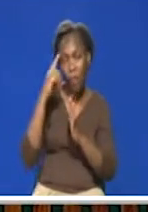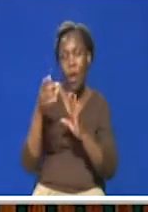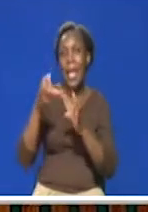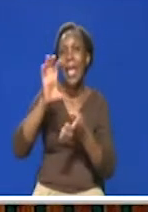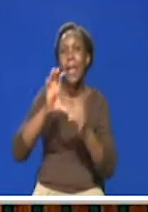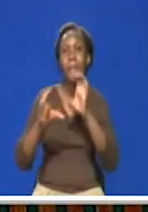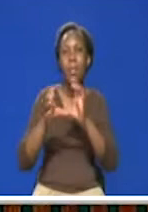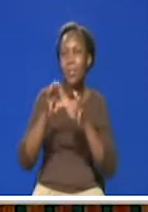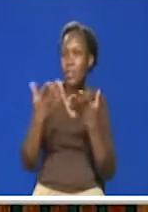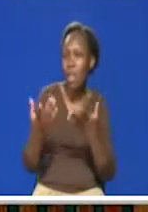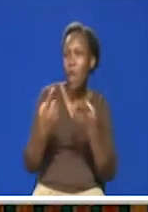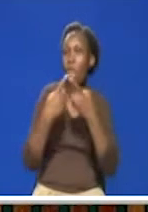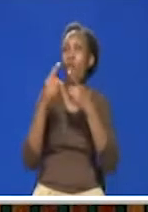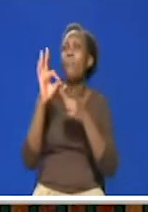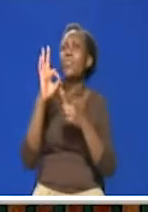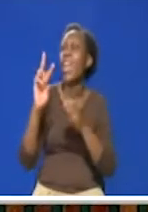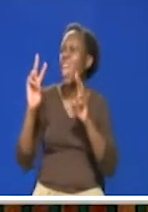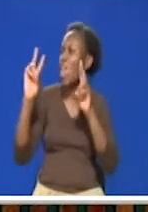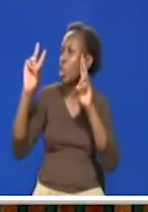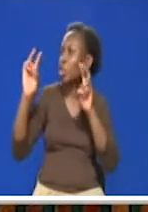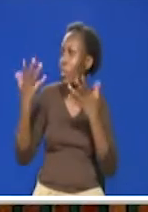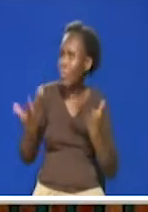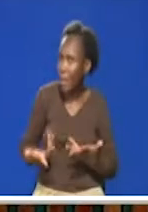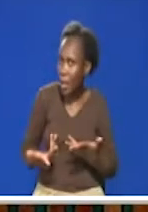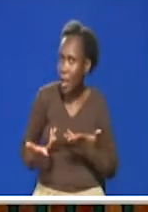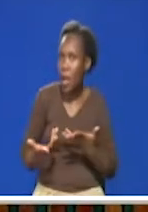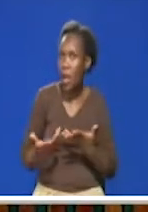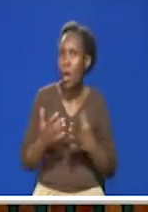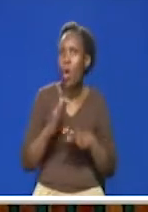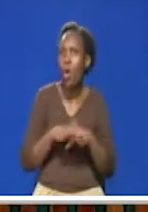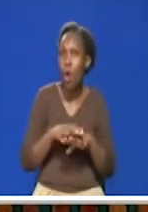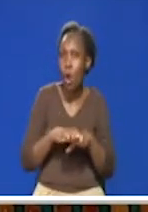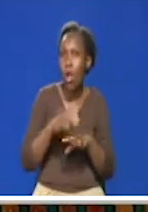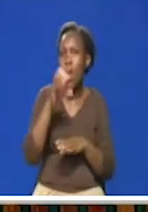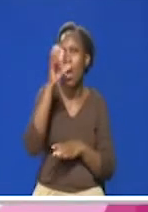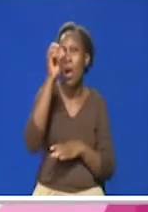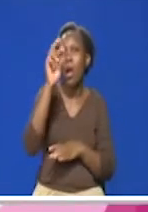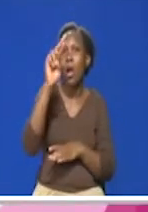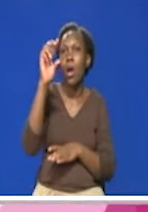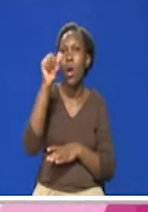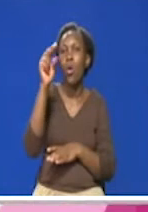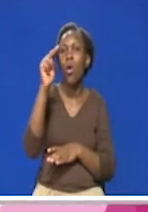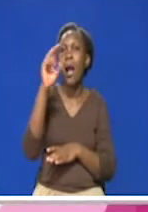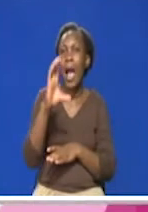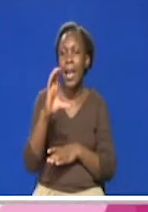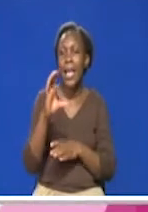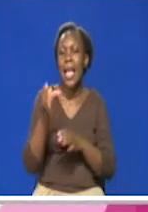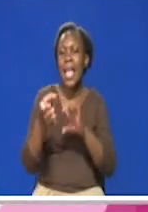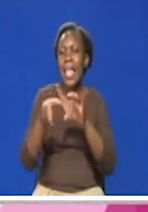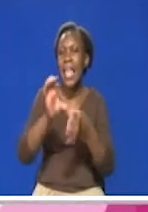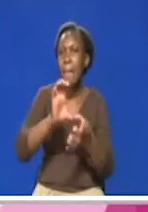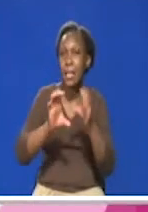3. Our topic of interest today is organic chemistry